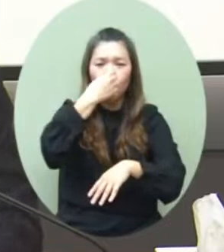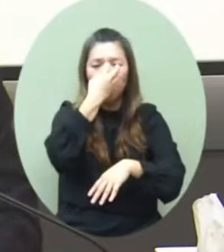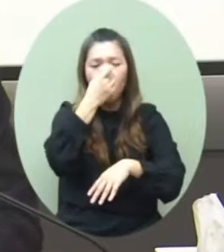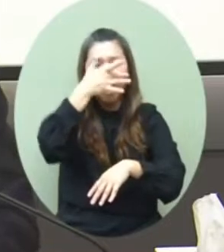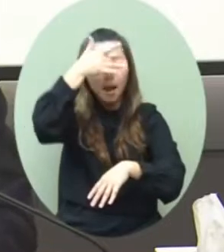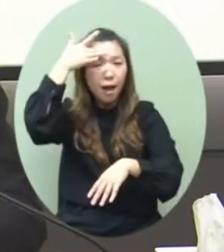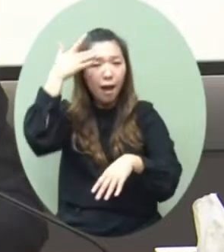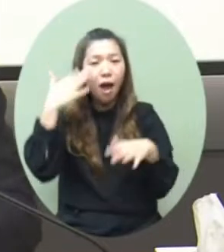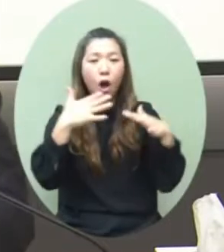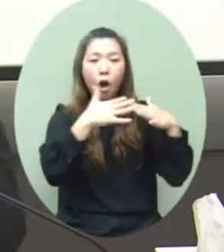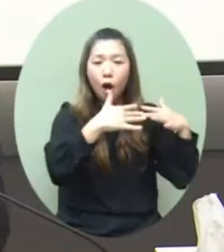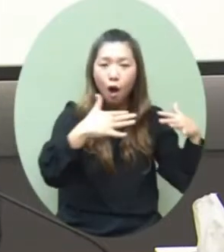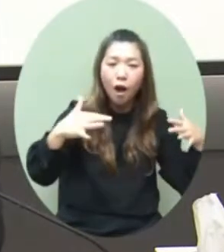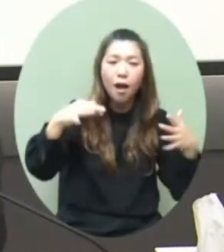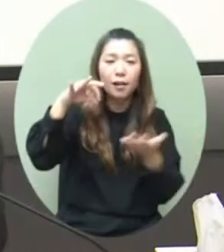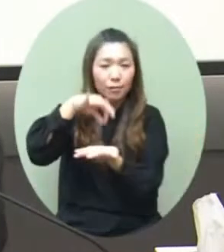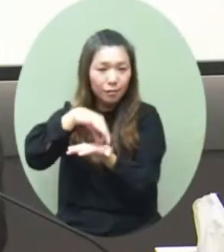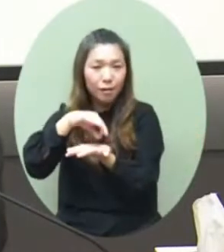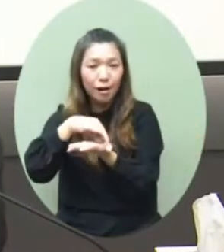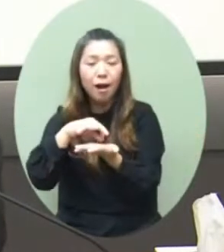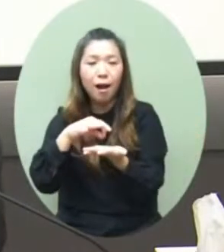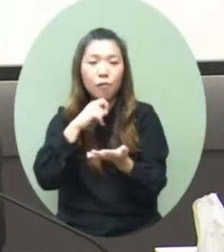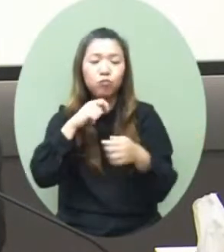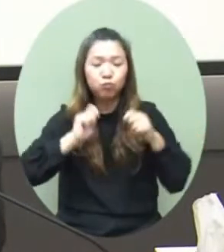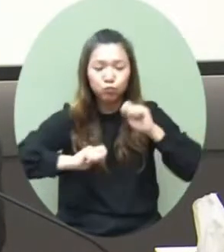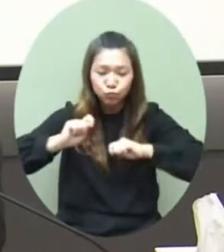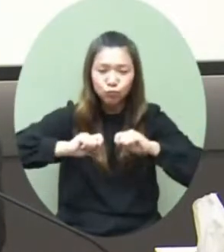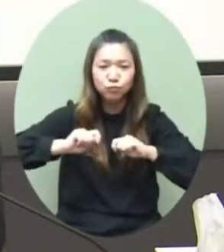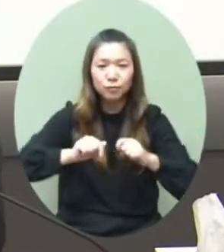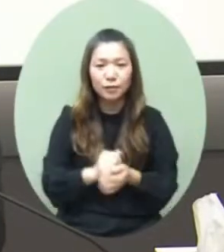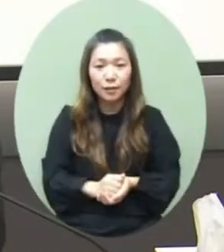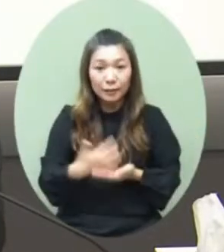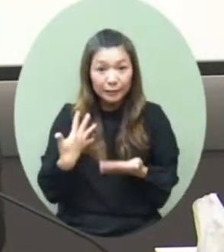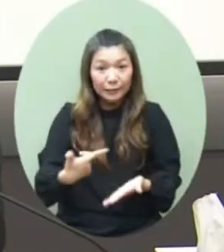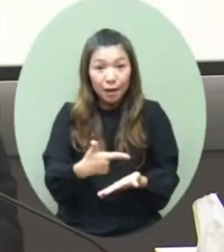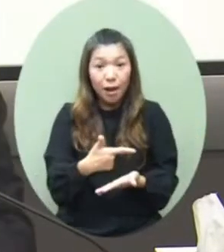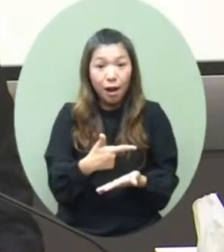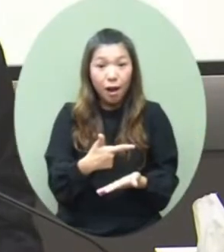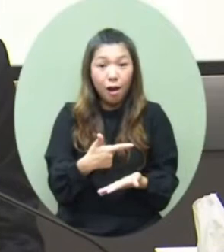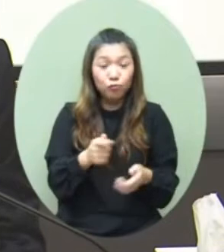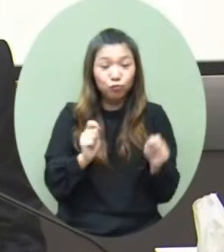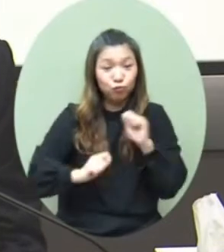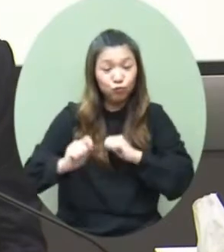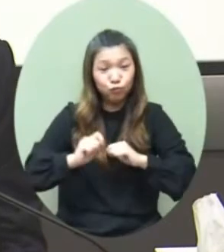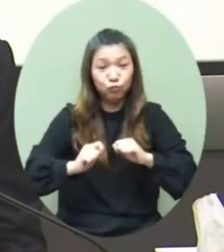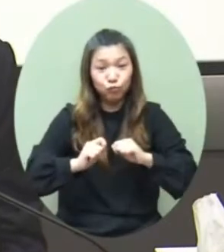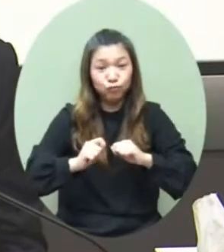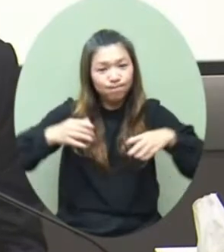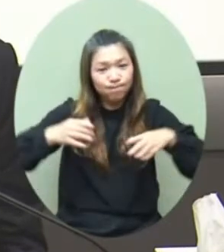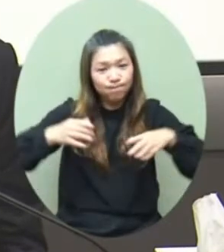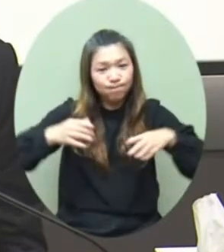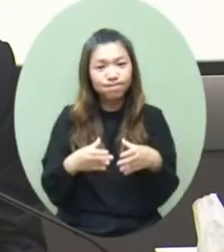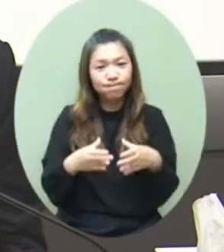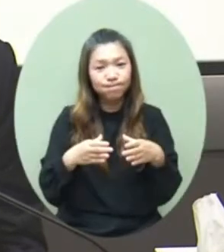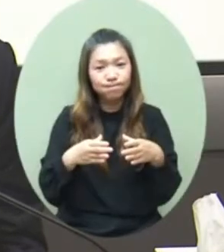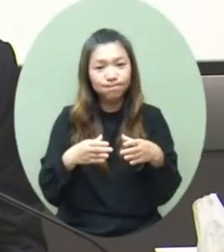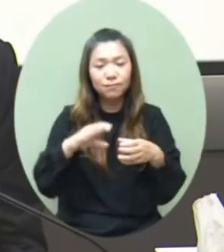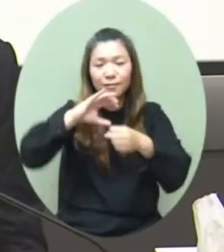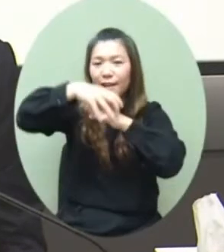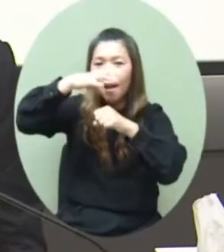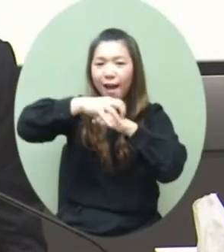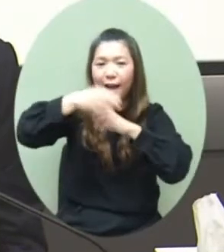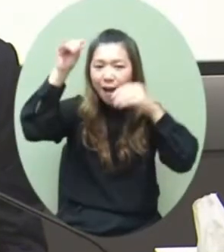Board. This is a summer sea to land carnival with Victoria Harbor as the backdrop and as